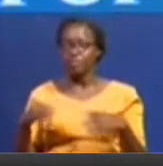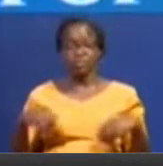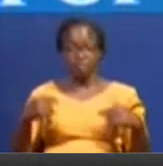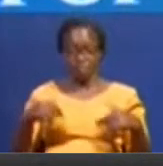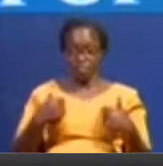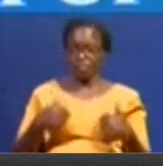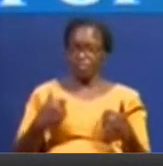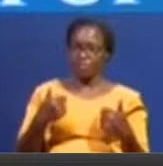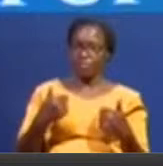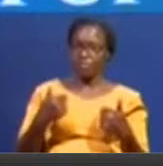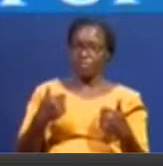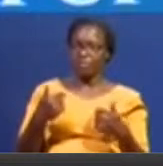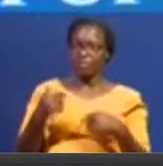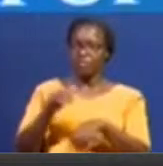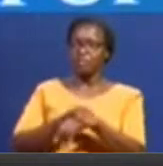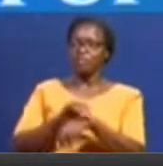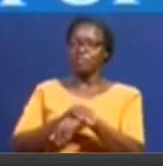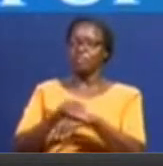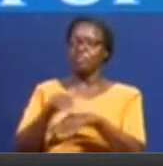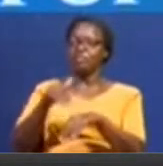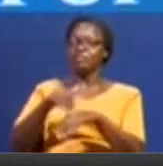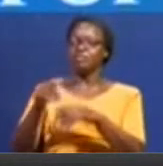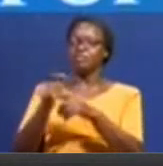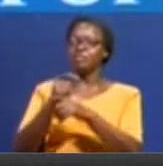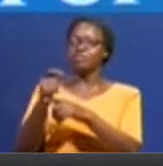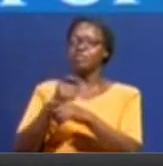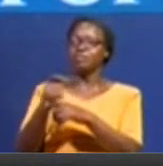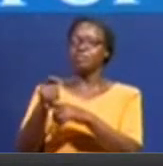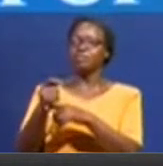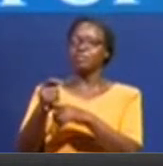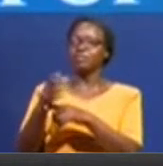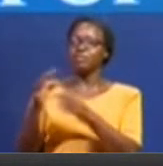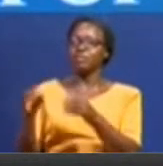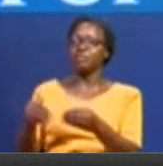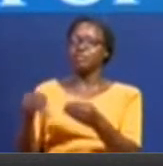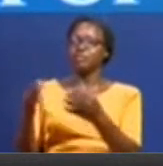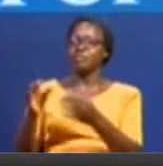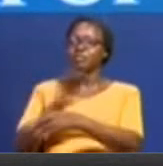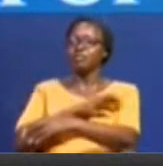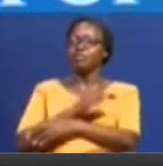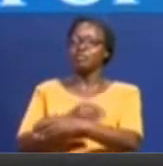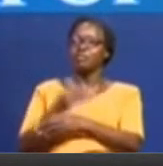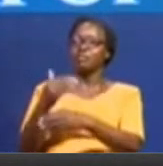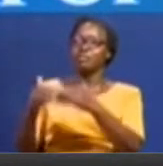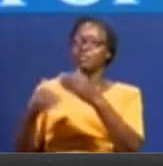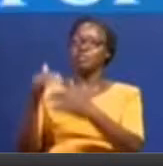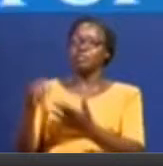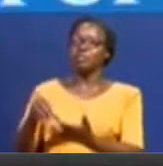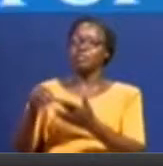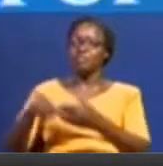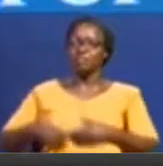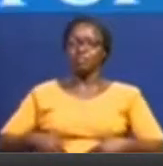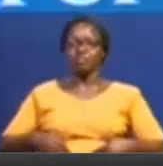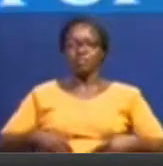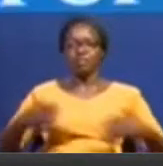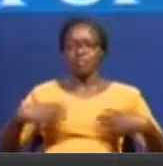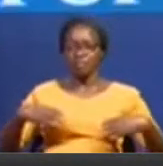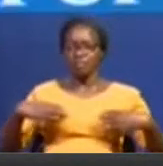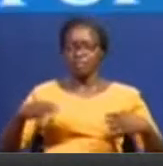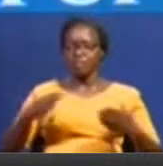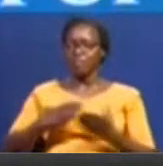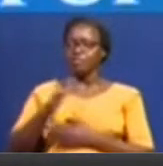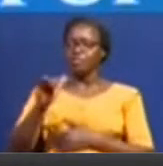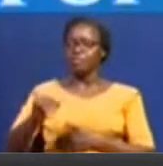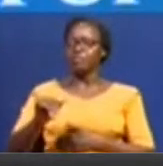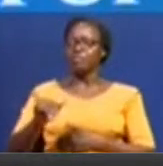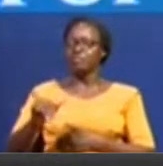in being very good at training and giving capacity building, especially to the younger generation, to